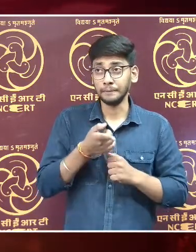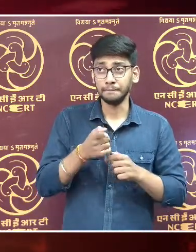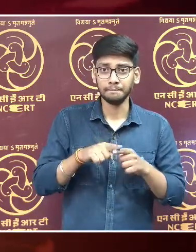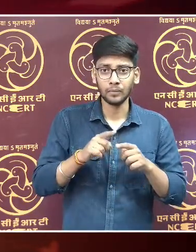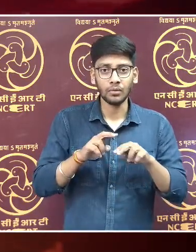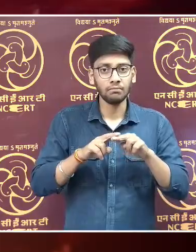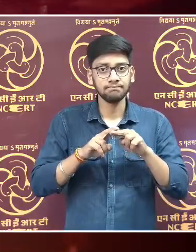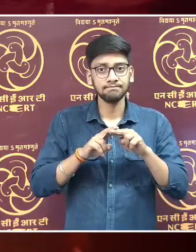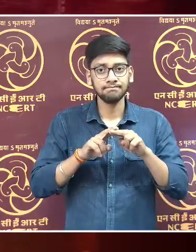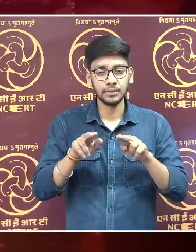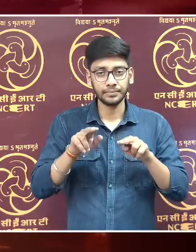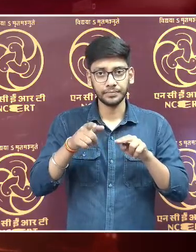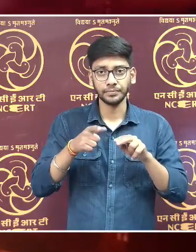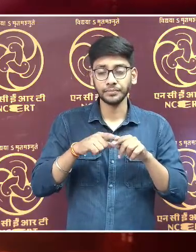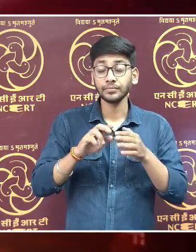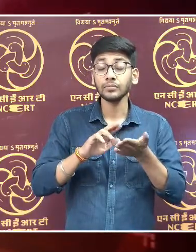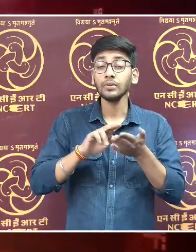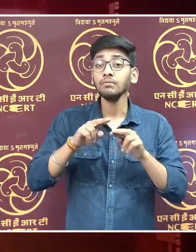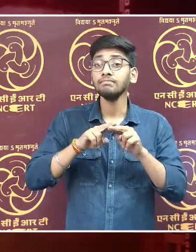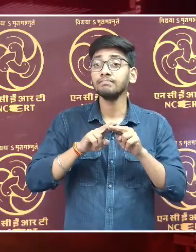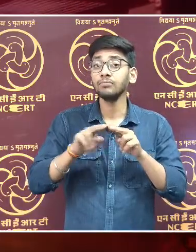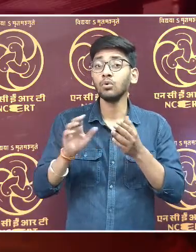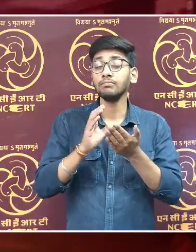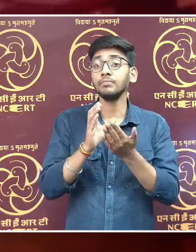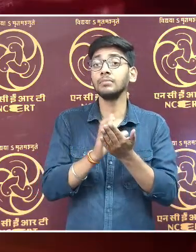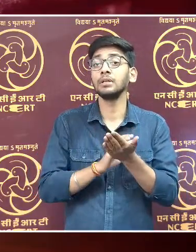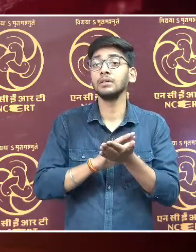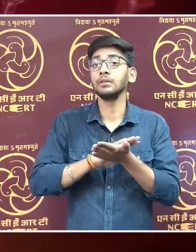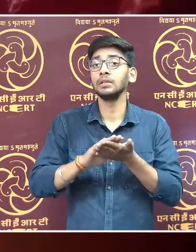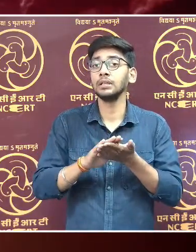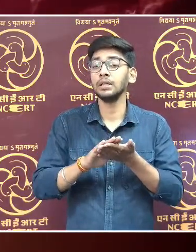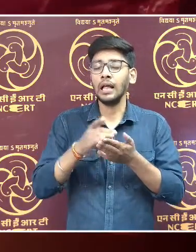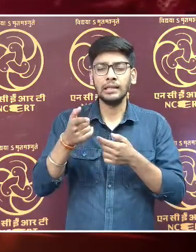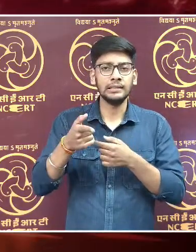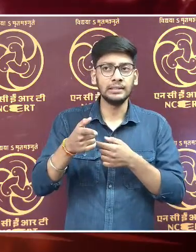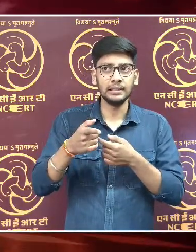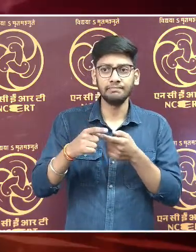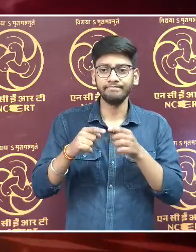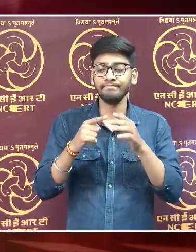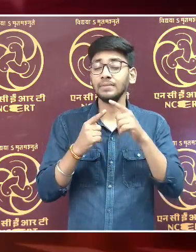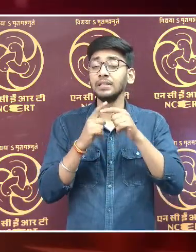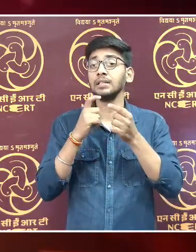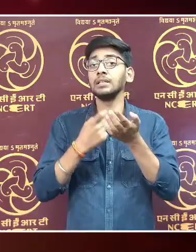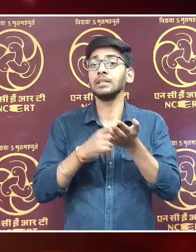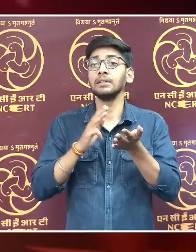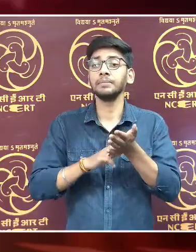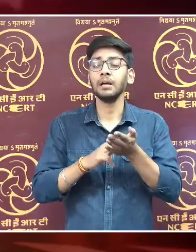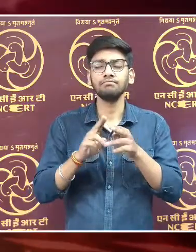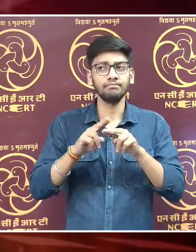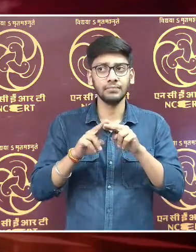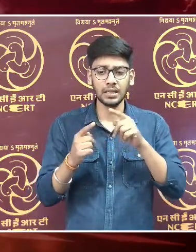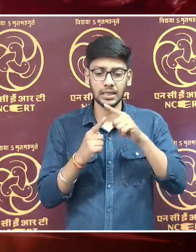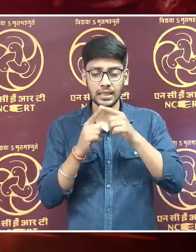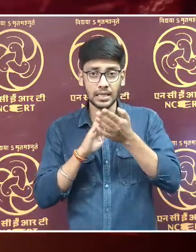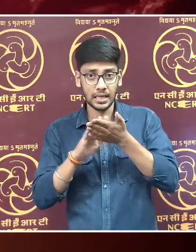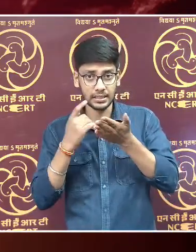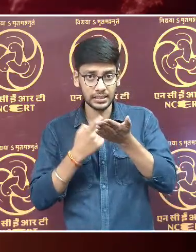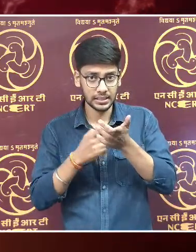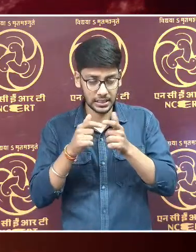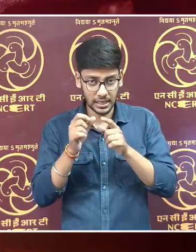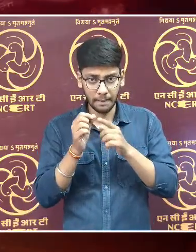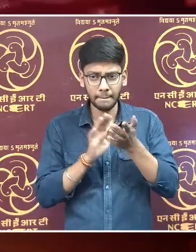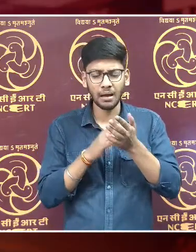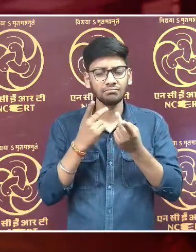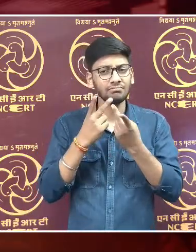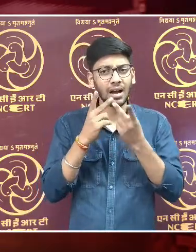should complete it. And we should start intervention with the child, that is in terms of providing them therapy, the stimulation,